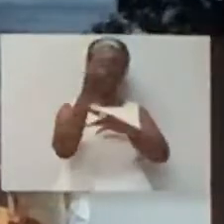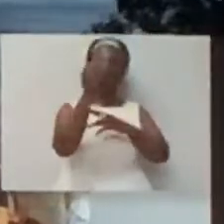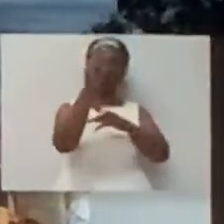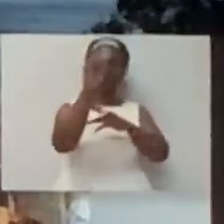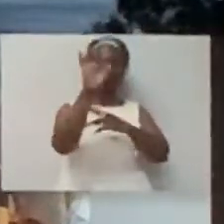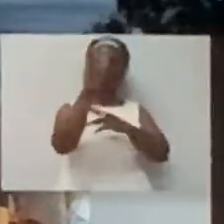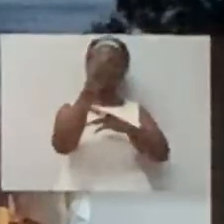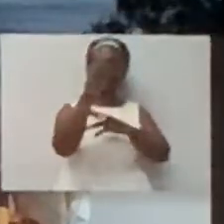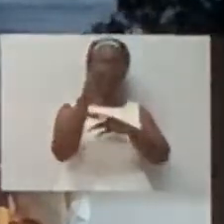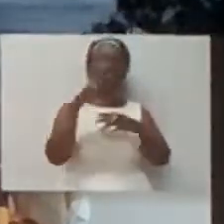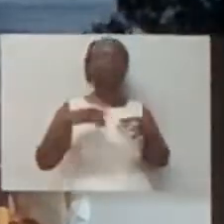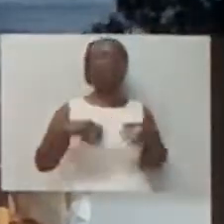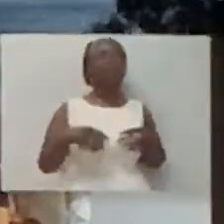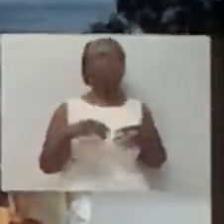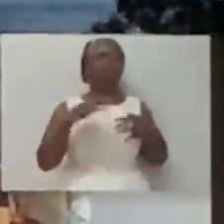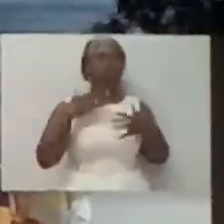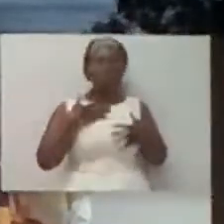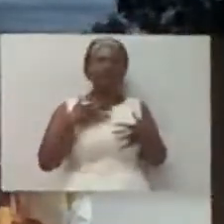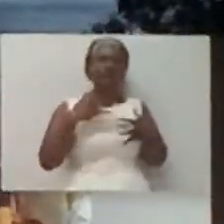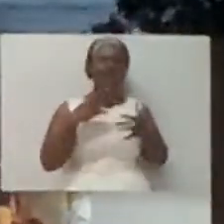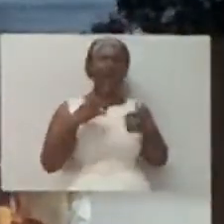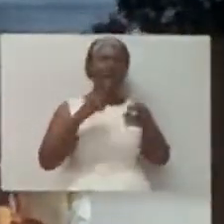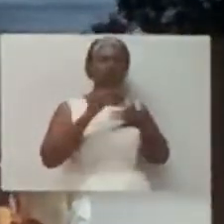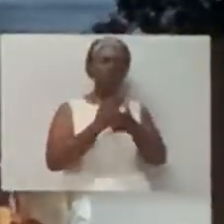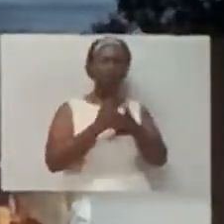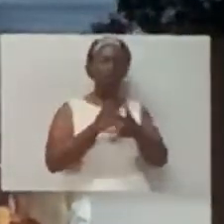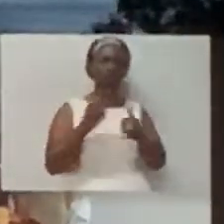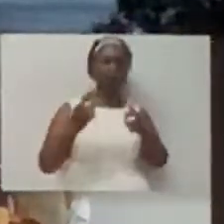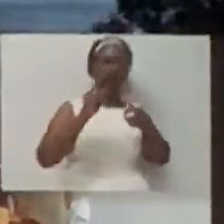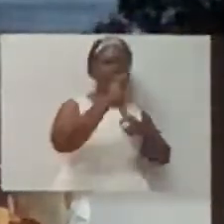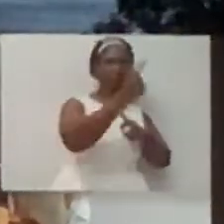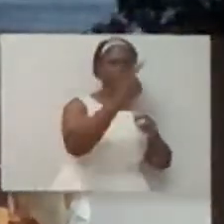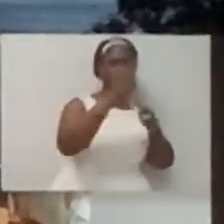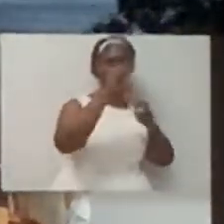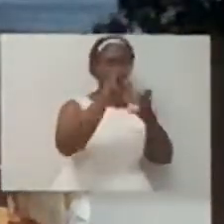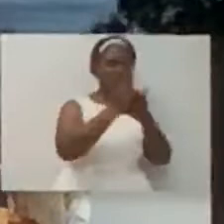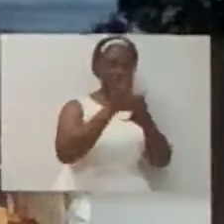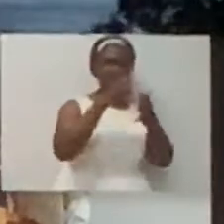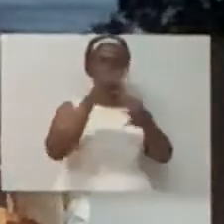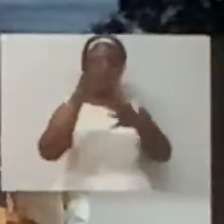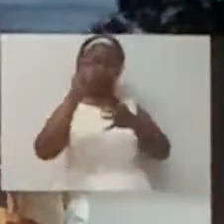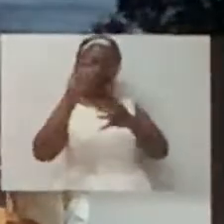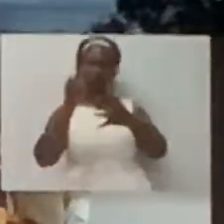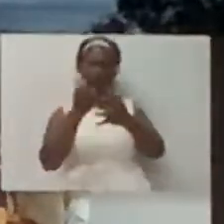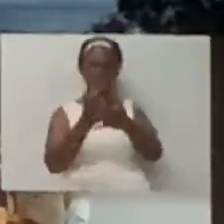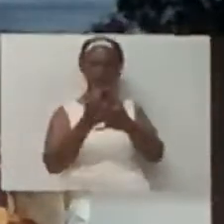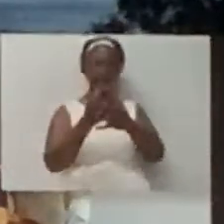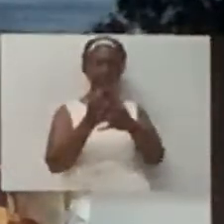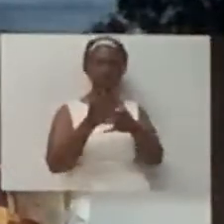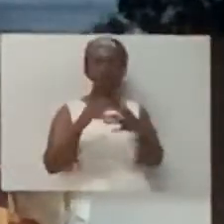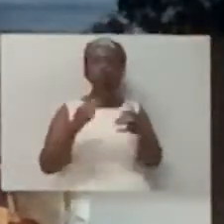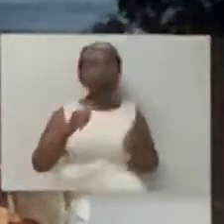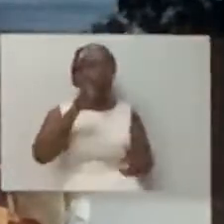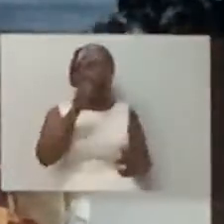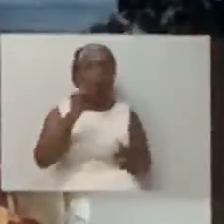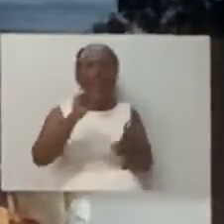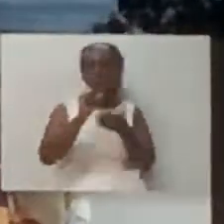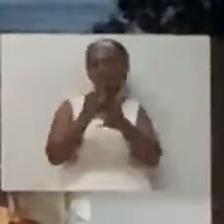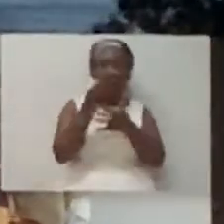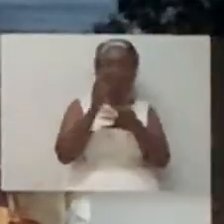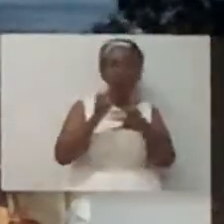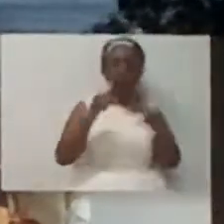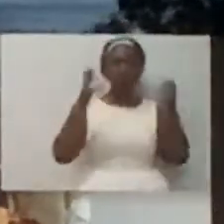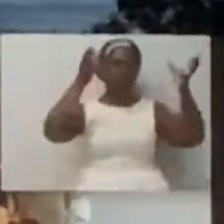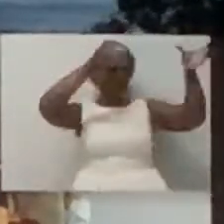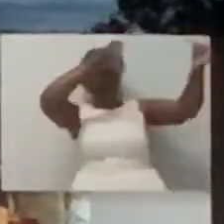Hadfield. Grades 1 through 12 might not be the end-all, be-all of education. You're not going to leave high school as